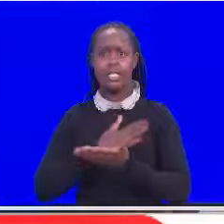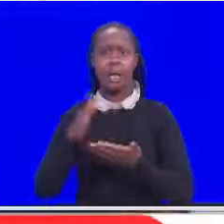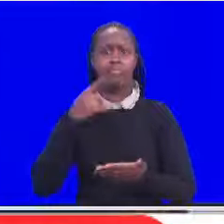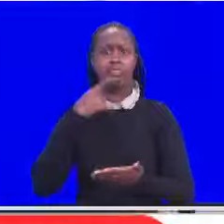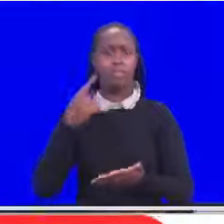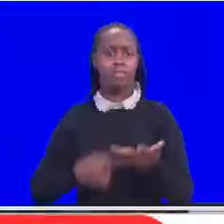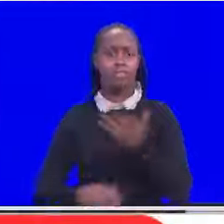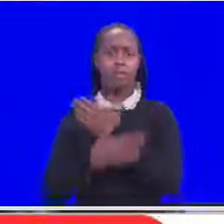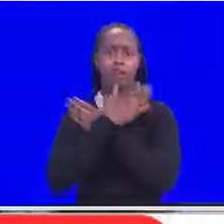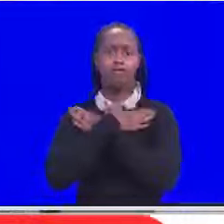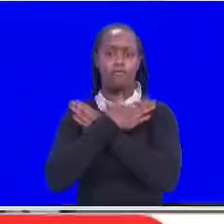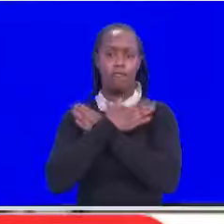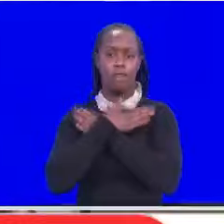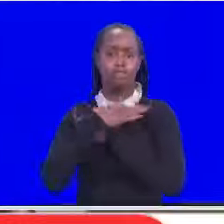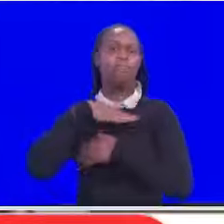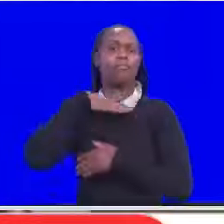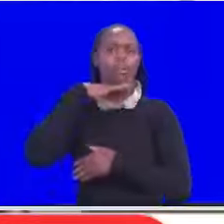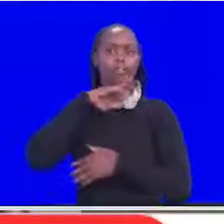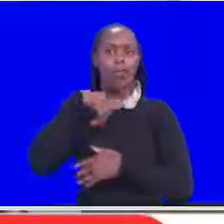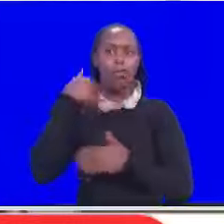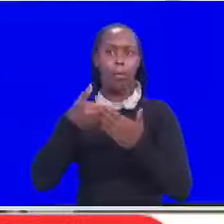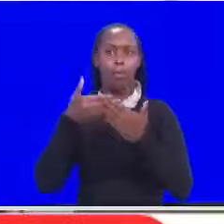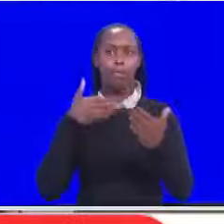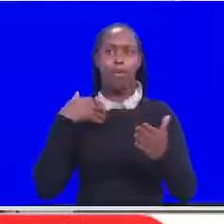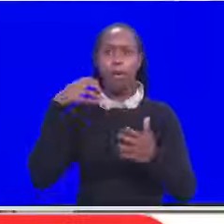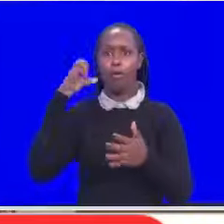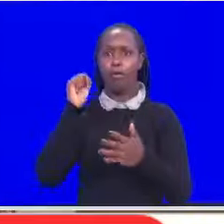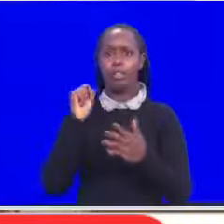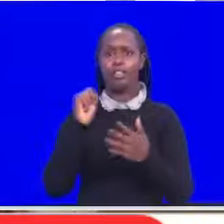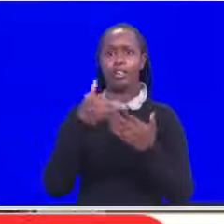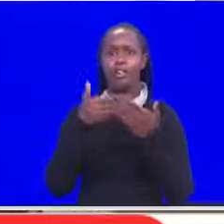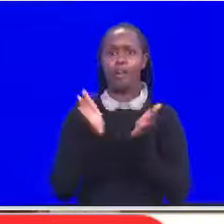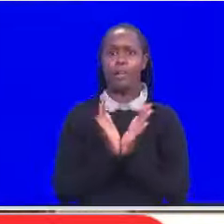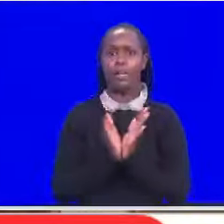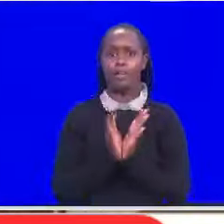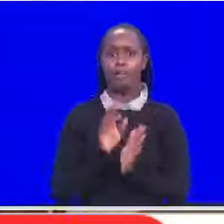who became family. Najua Valerie.